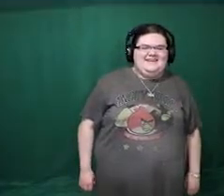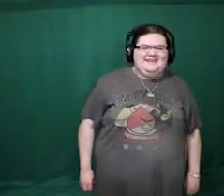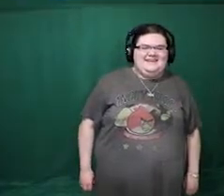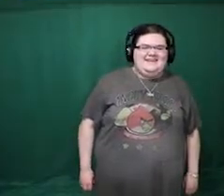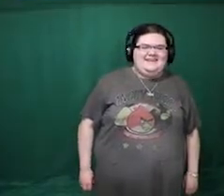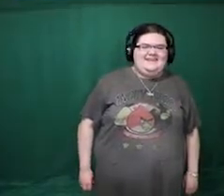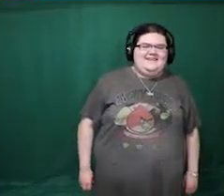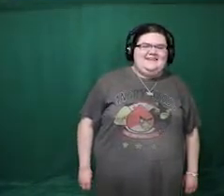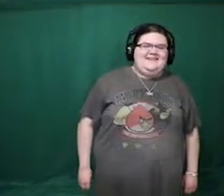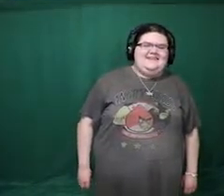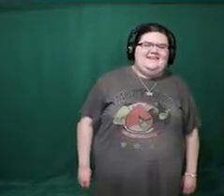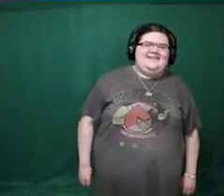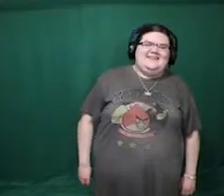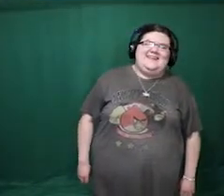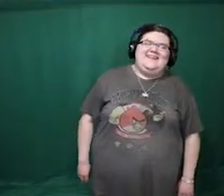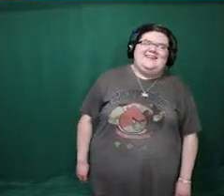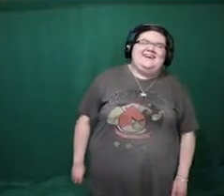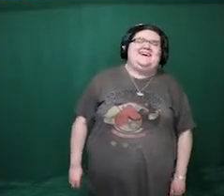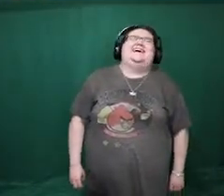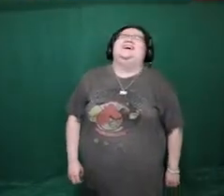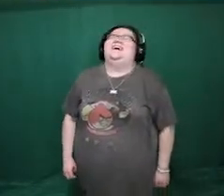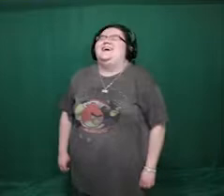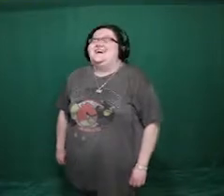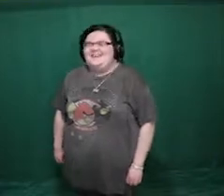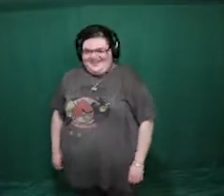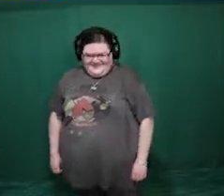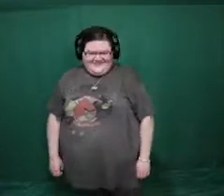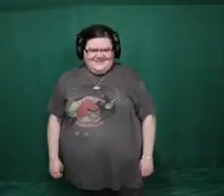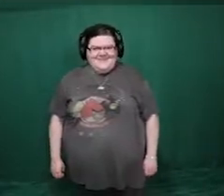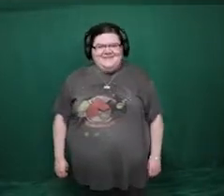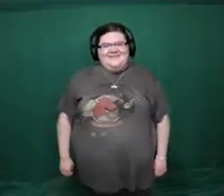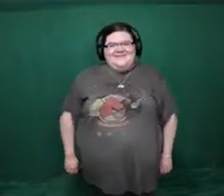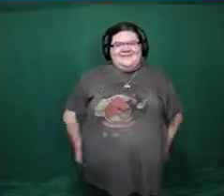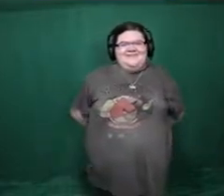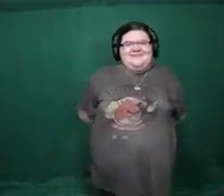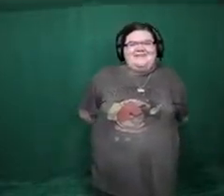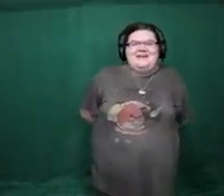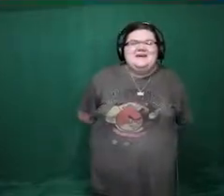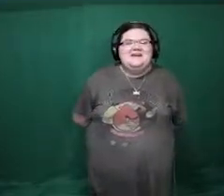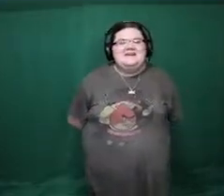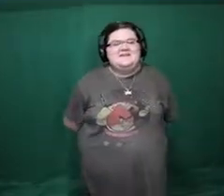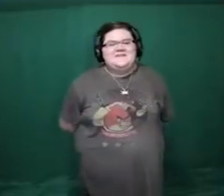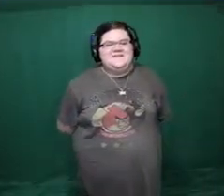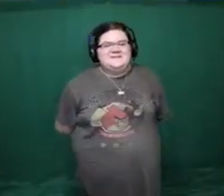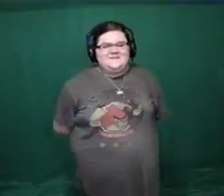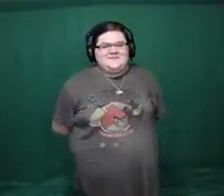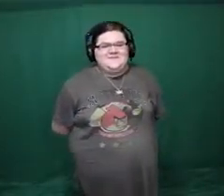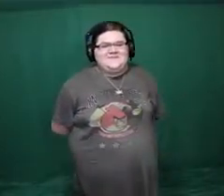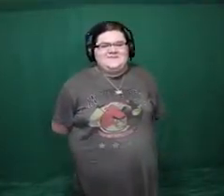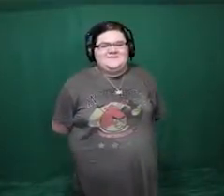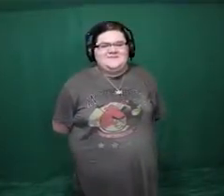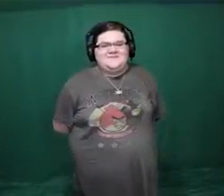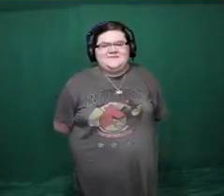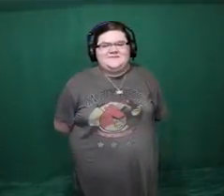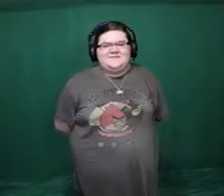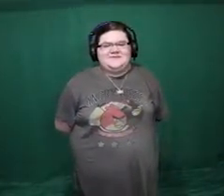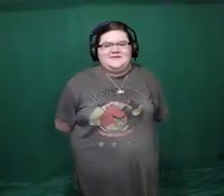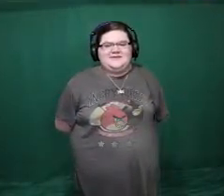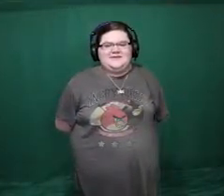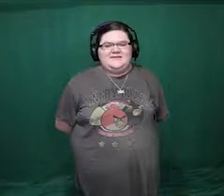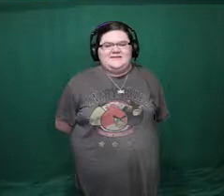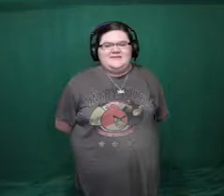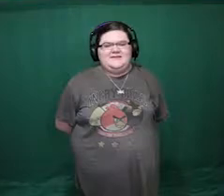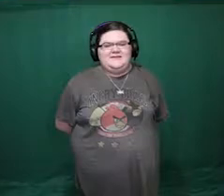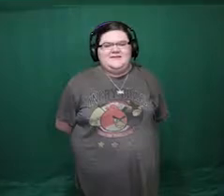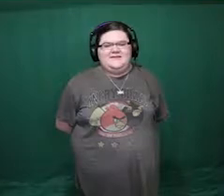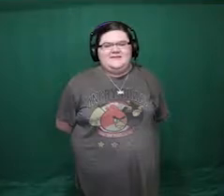lot. You can't make this up, bro. I made it, yes. What idiots? Twerps. Fucking twerps. I'm eliminated again, by the way. No cap.